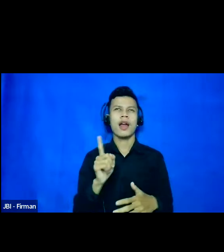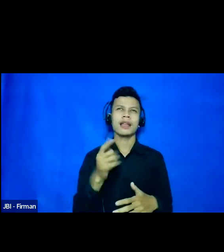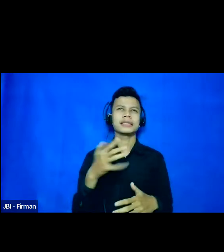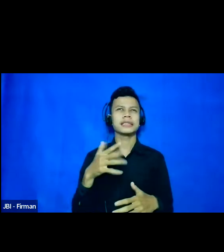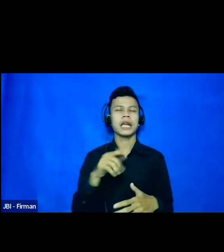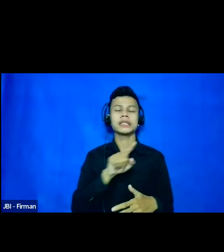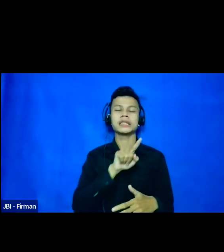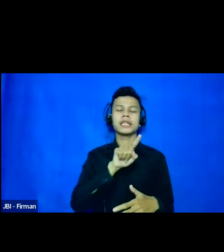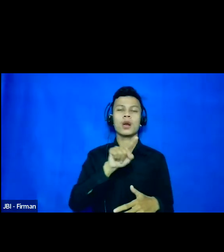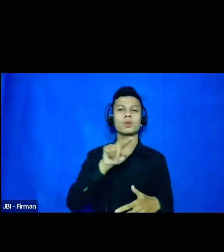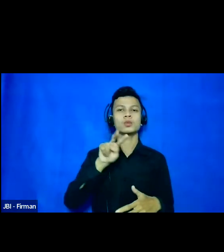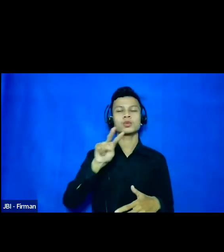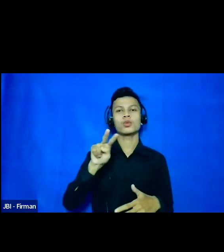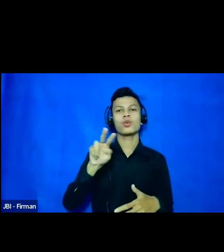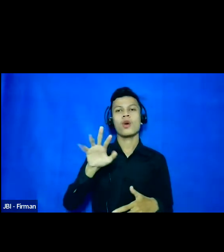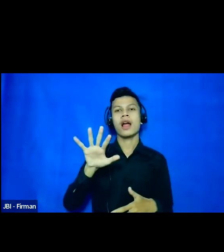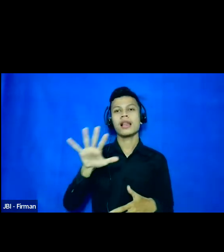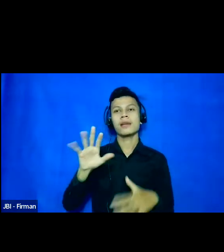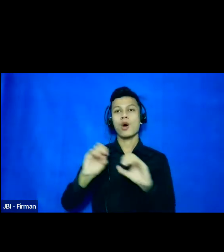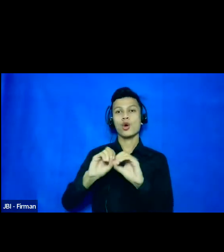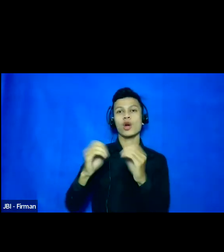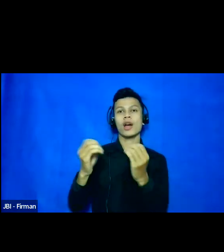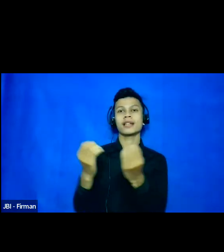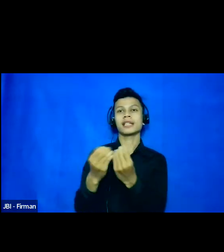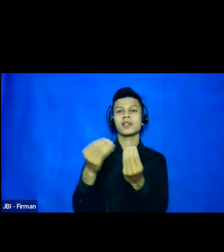member organizations from